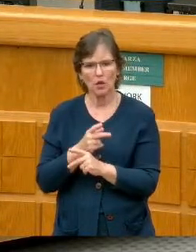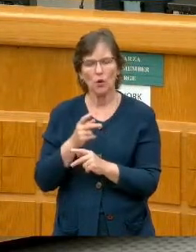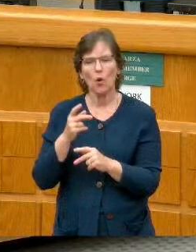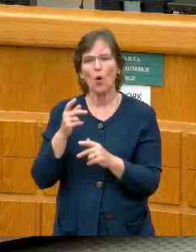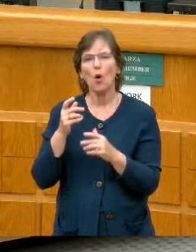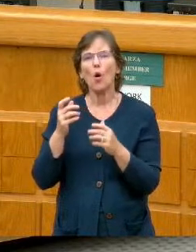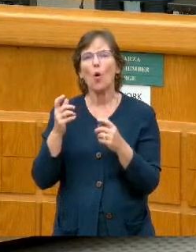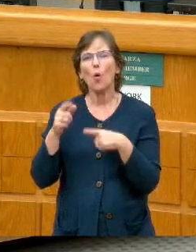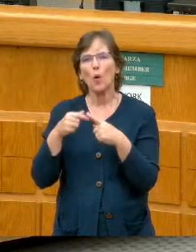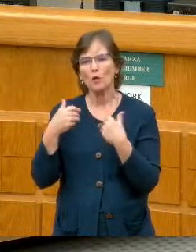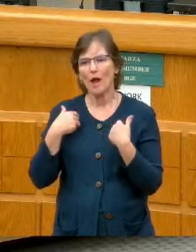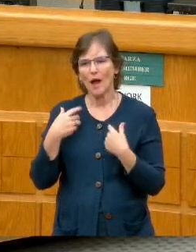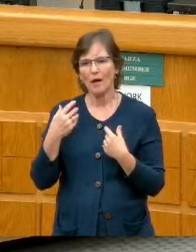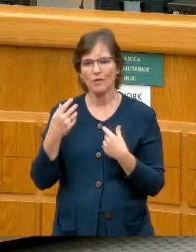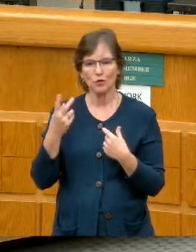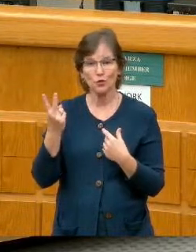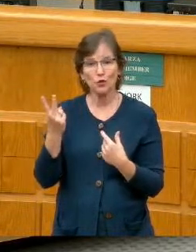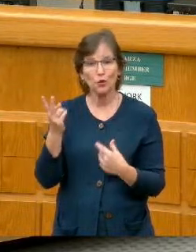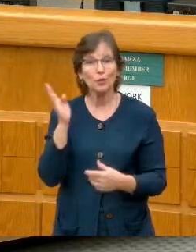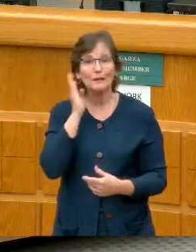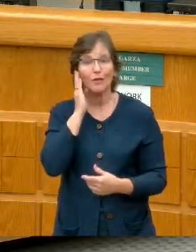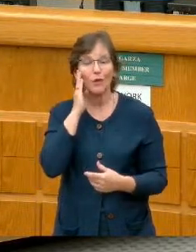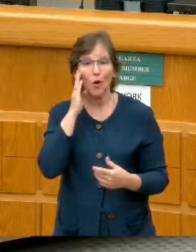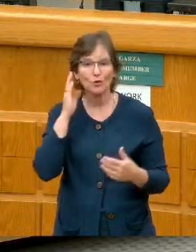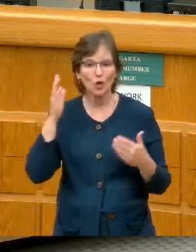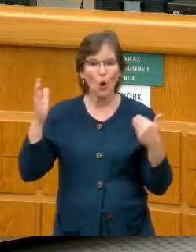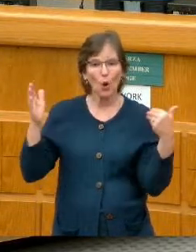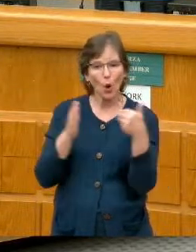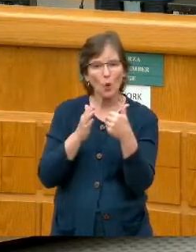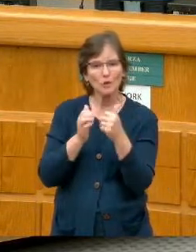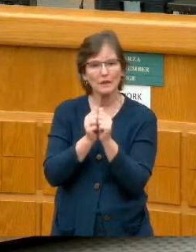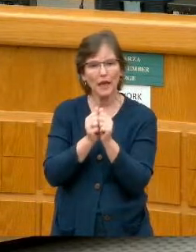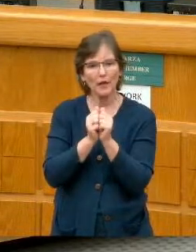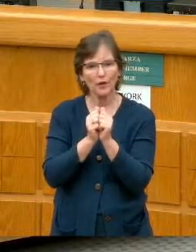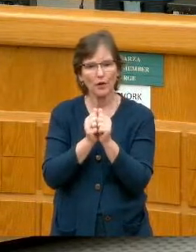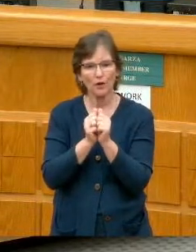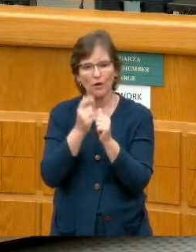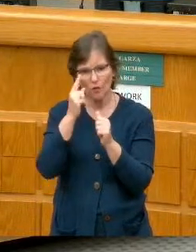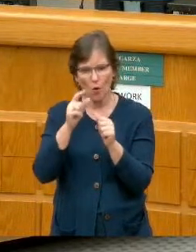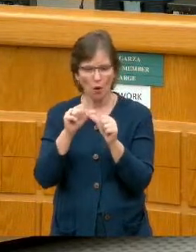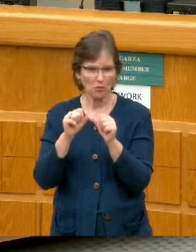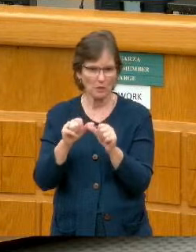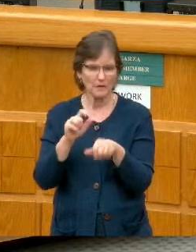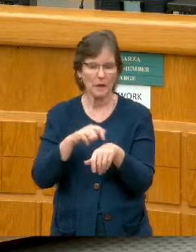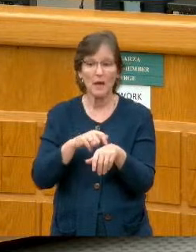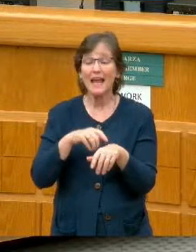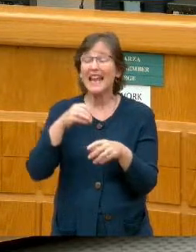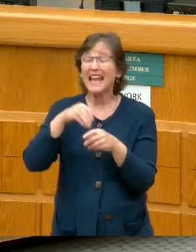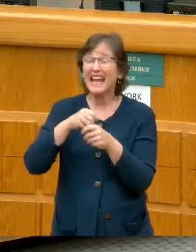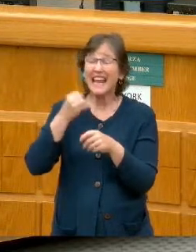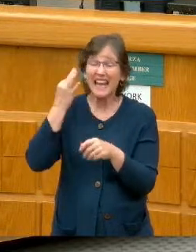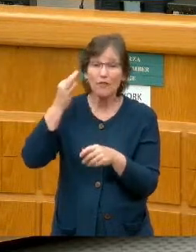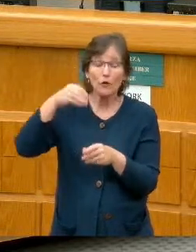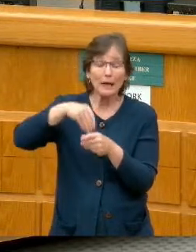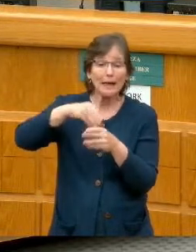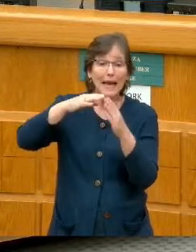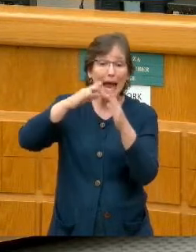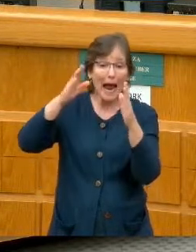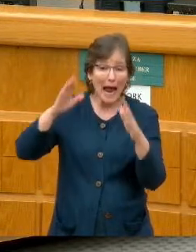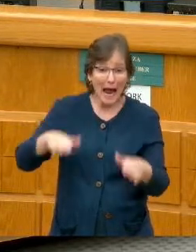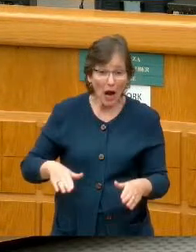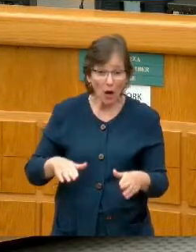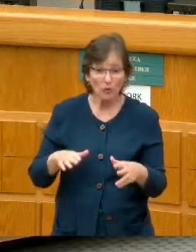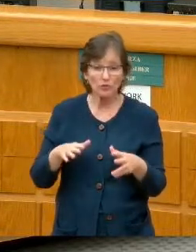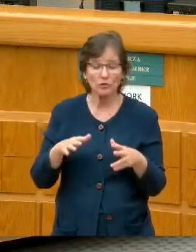for a given amount of time. If you're in the house together with your family, that doesn't count. If you're together for too long, it doesn't